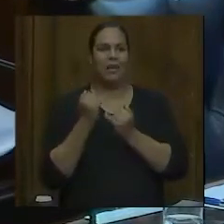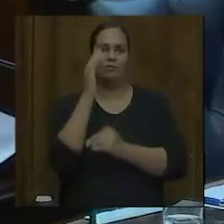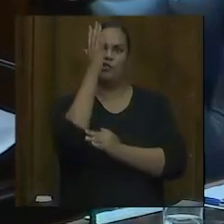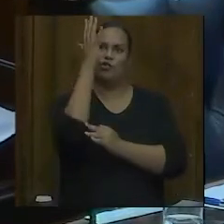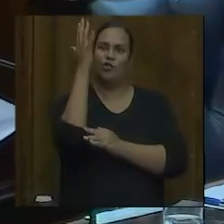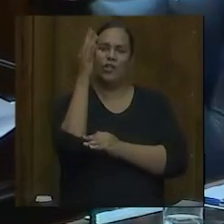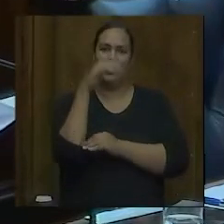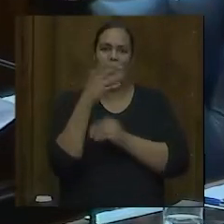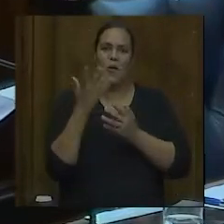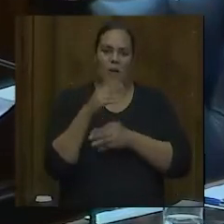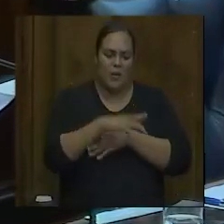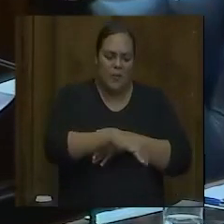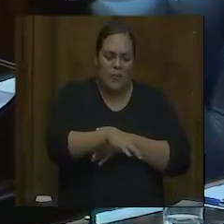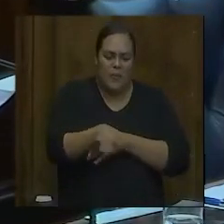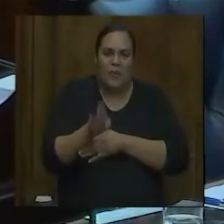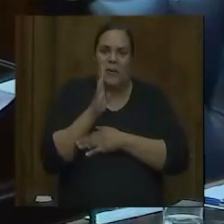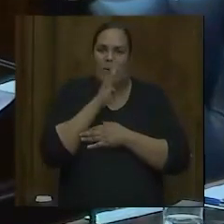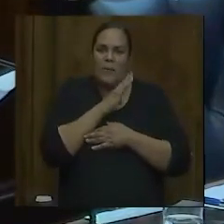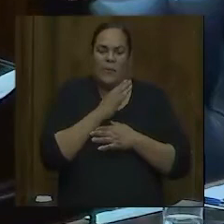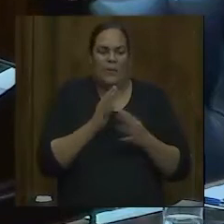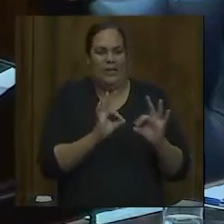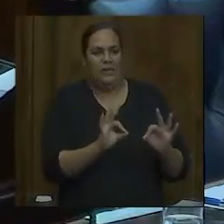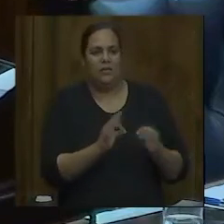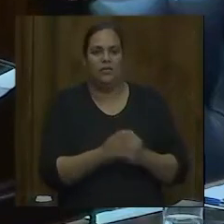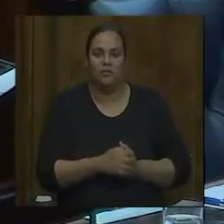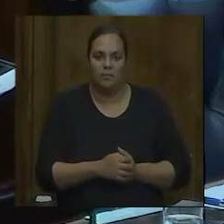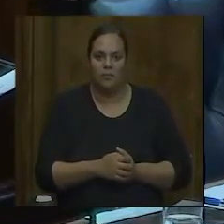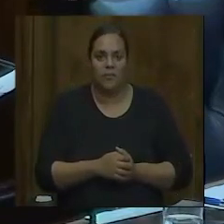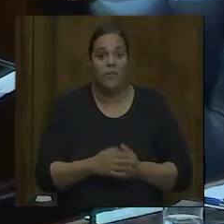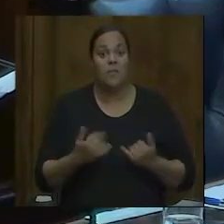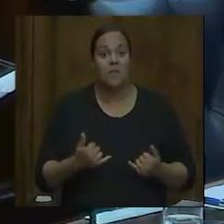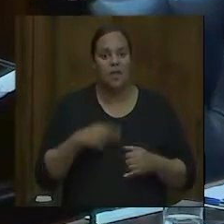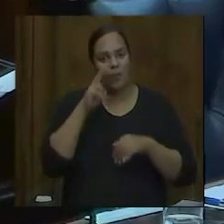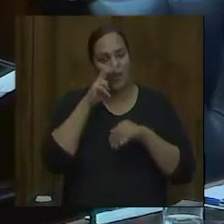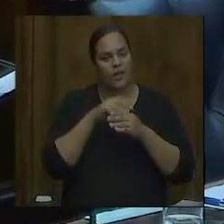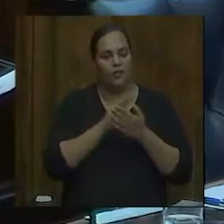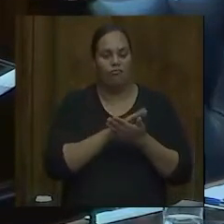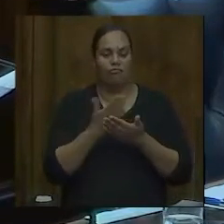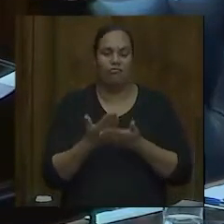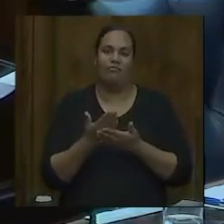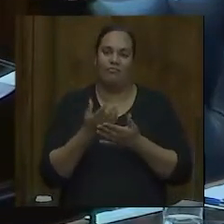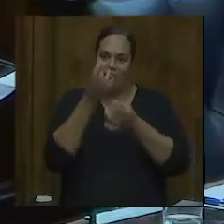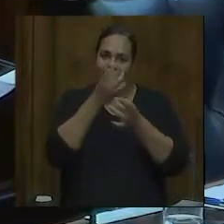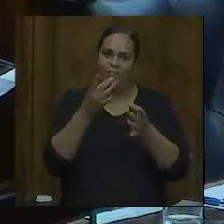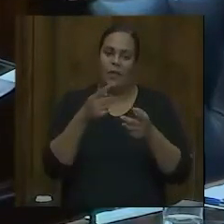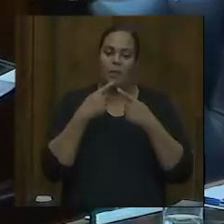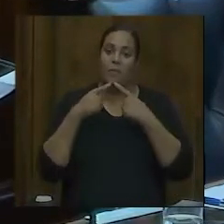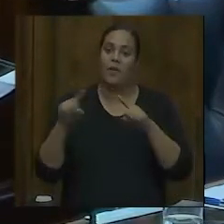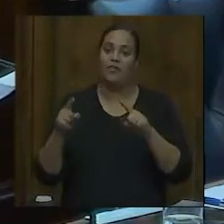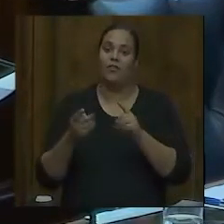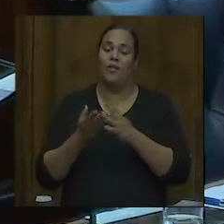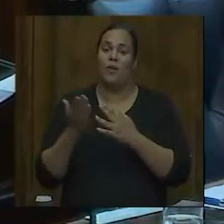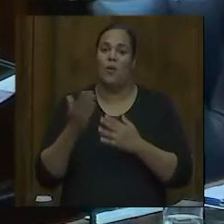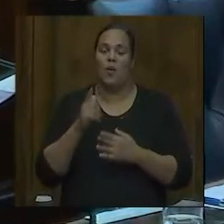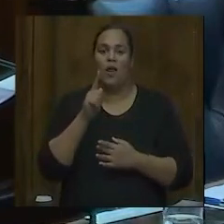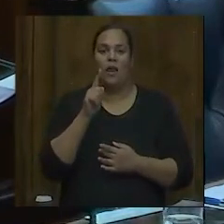roots, unquote. At this stage, allow me to relay a message from the Links